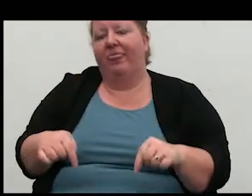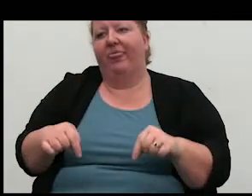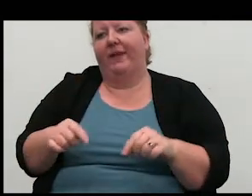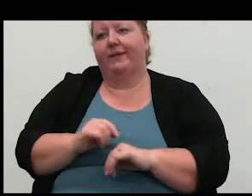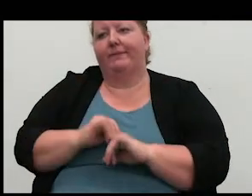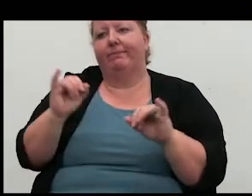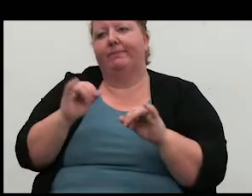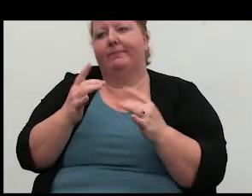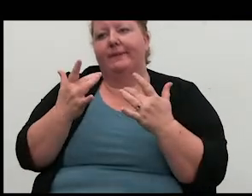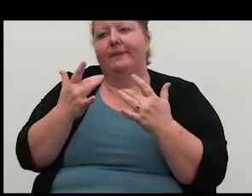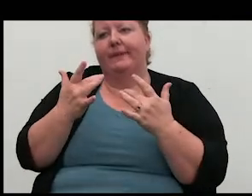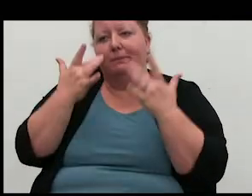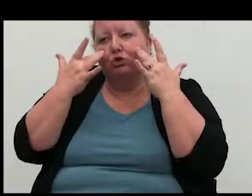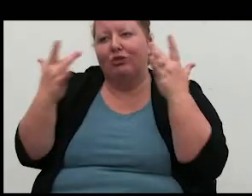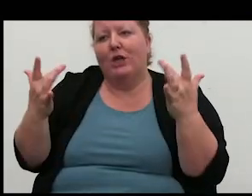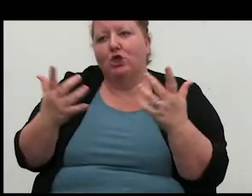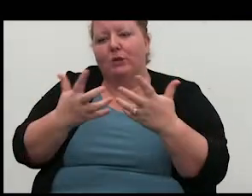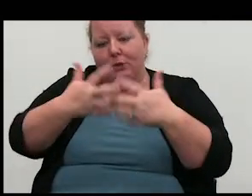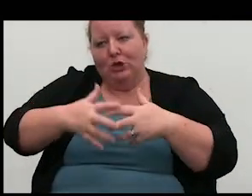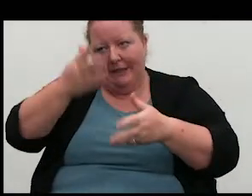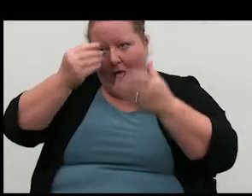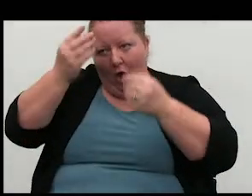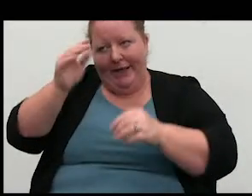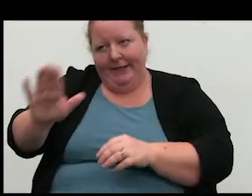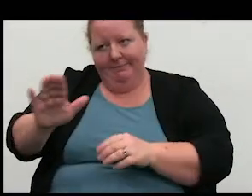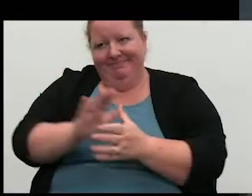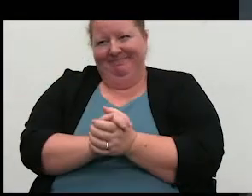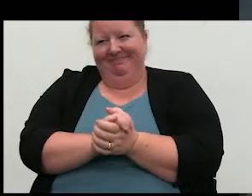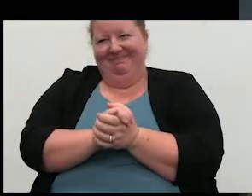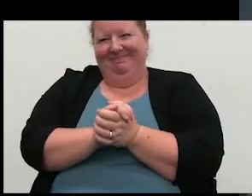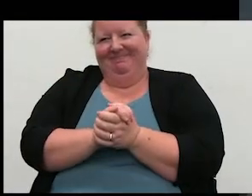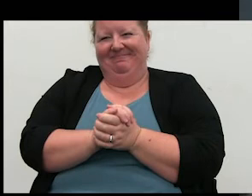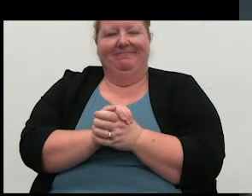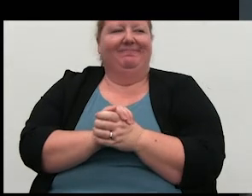crude demonstration of machine learning.